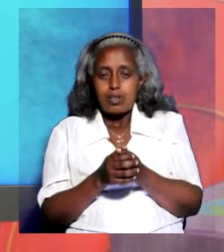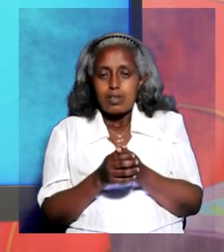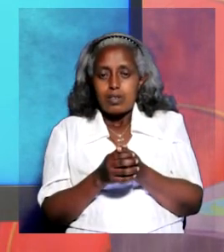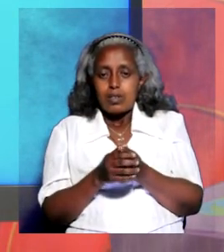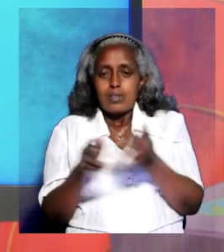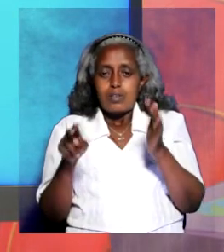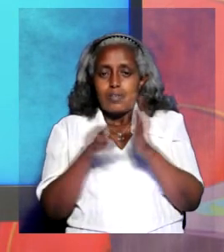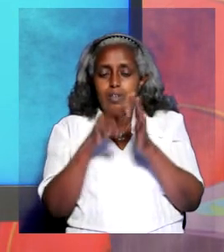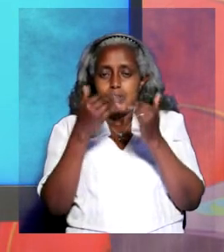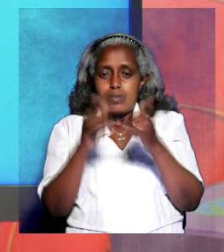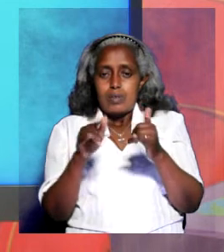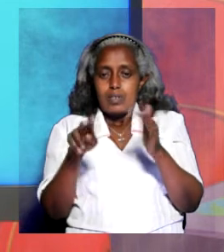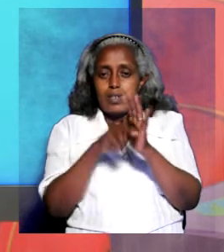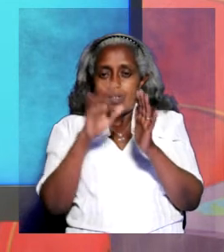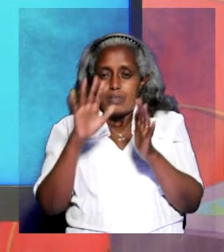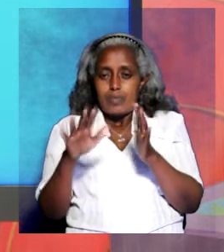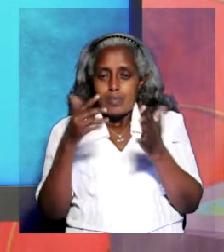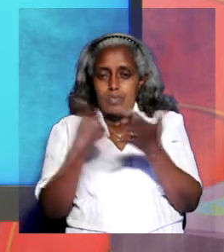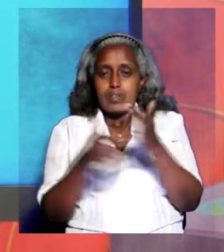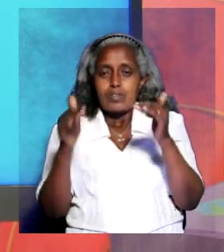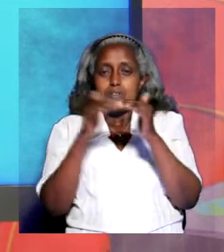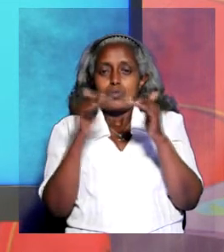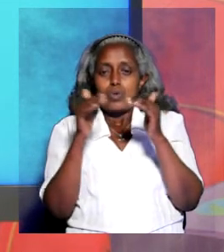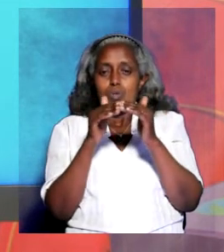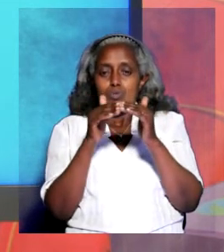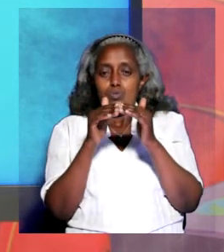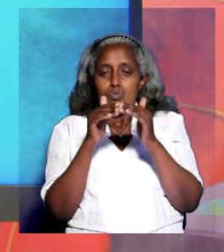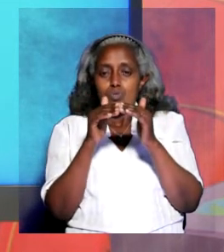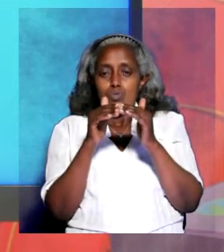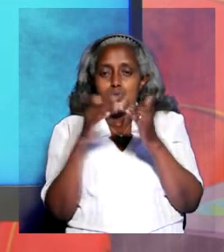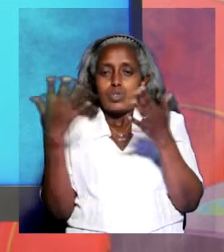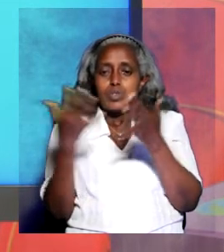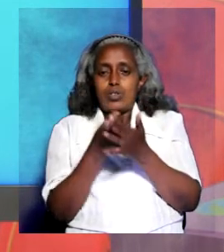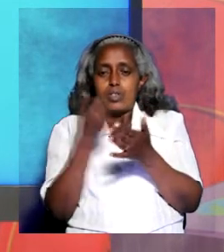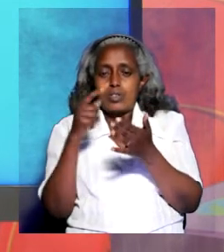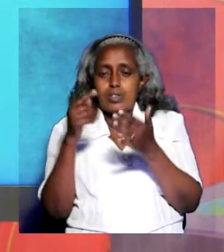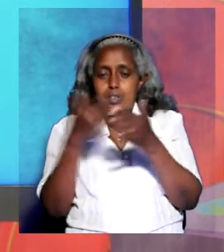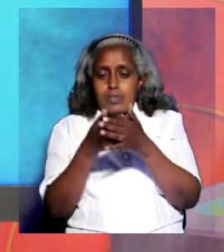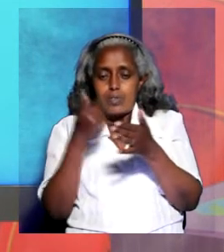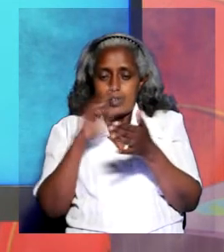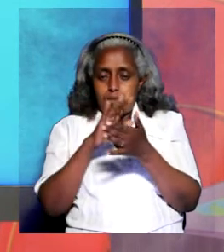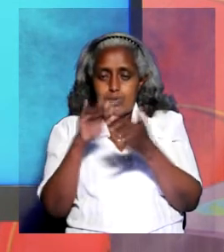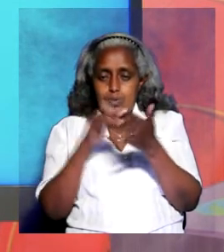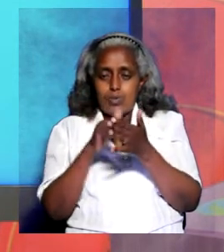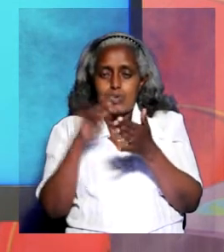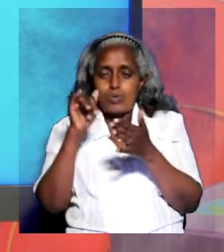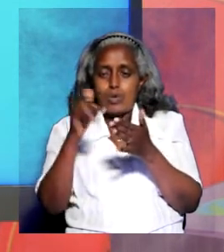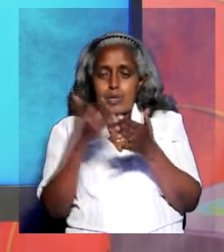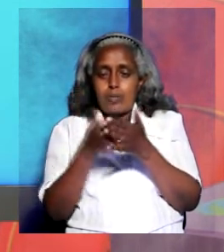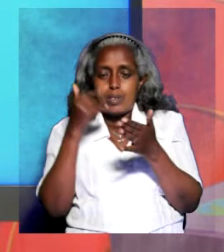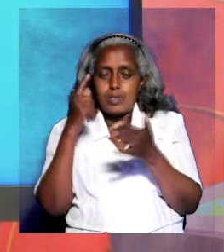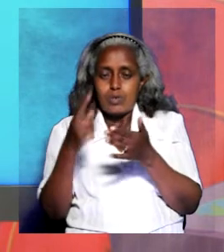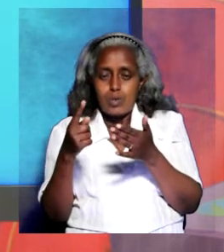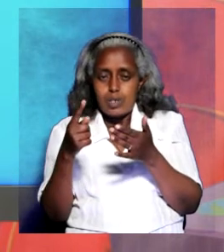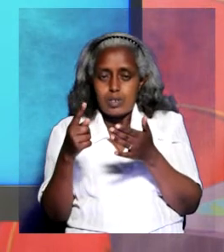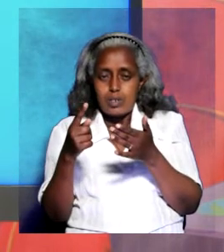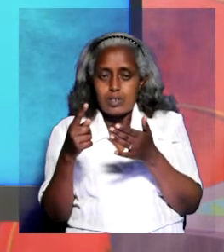5, this is equal to, take the difference between the two, it is